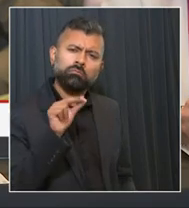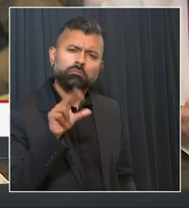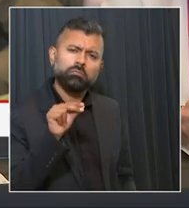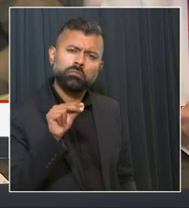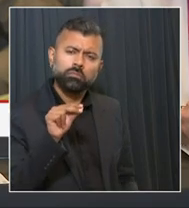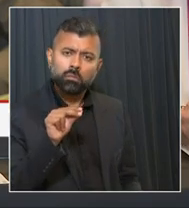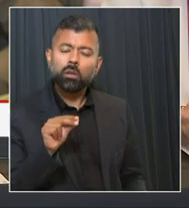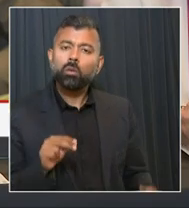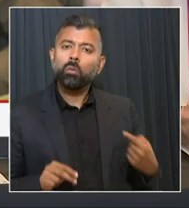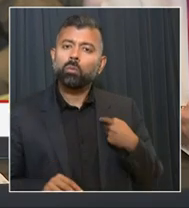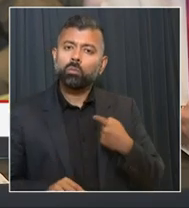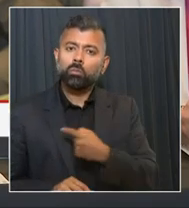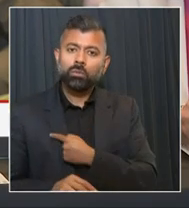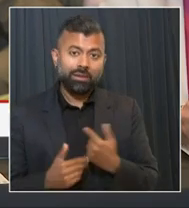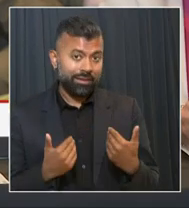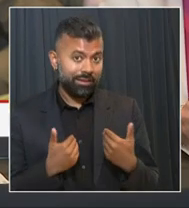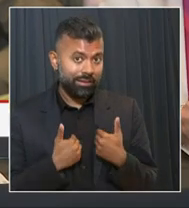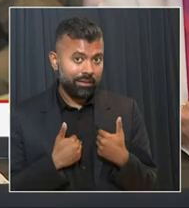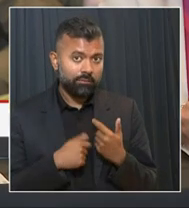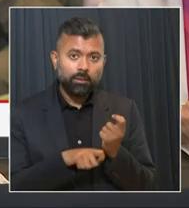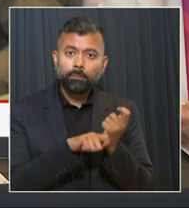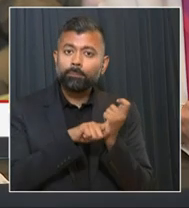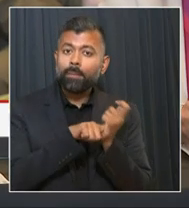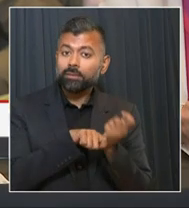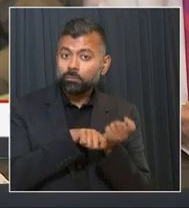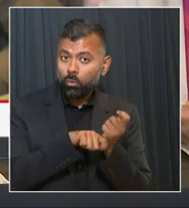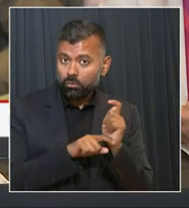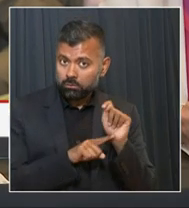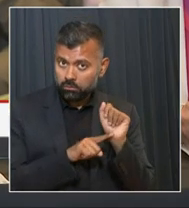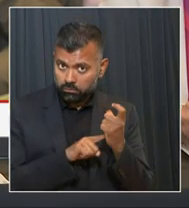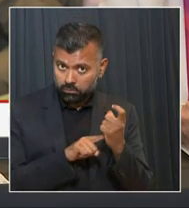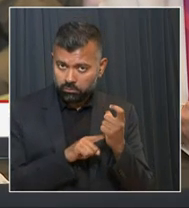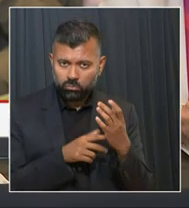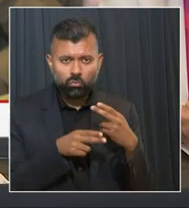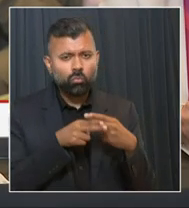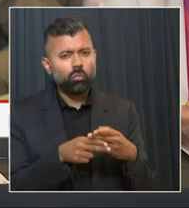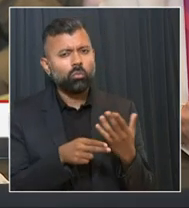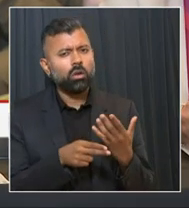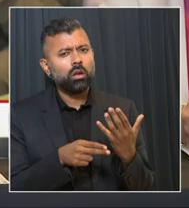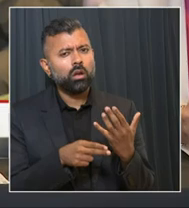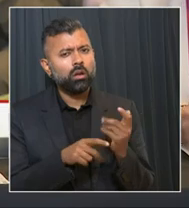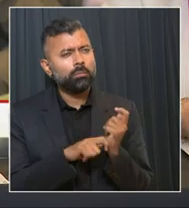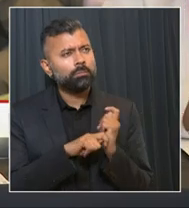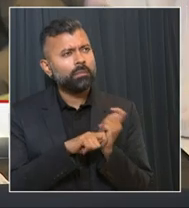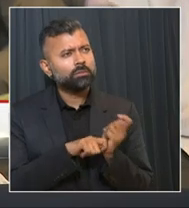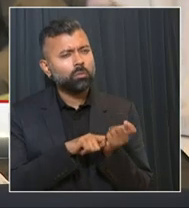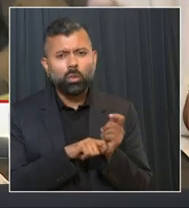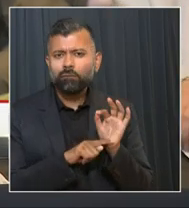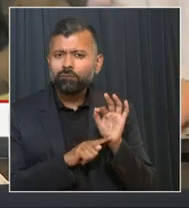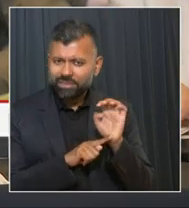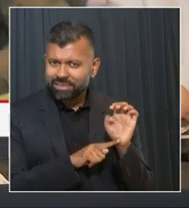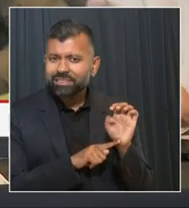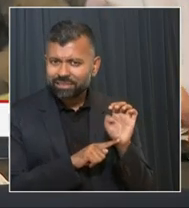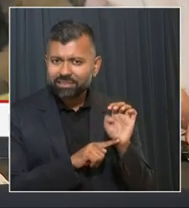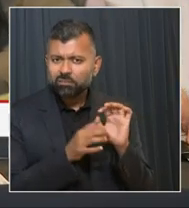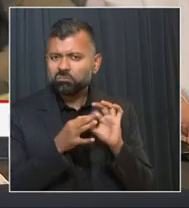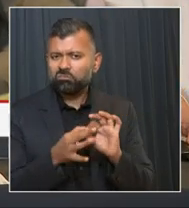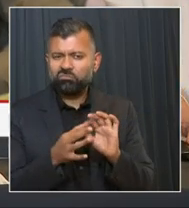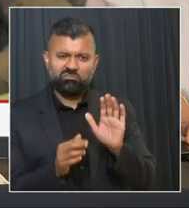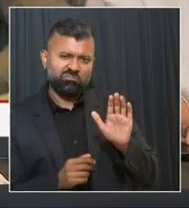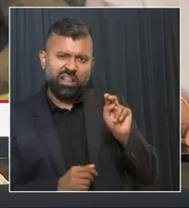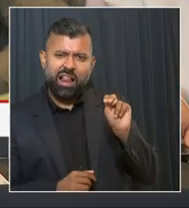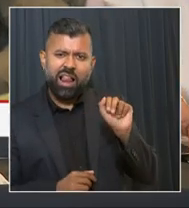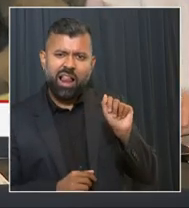ballpark fee, I don't know what do we call it, related to the development of Nats Park, which we